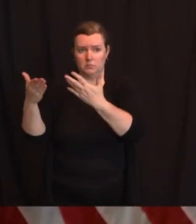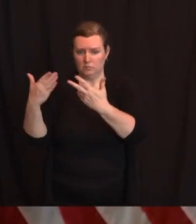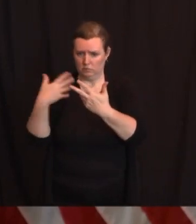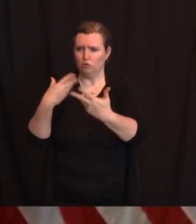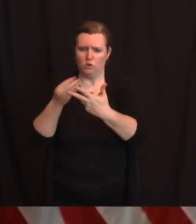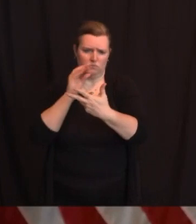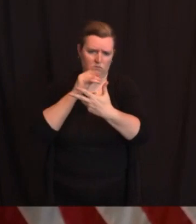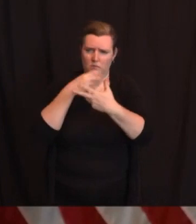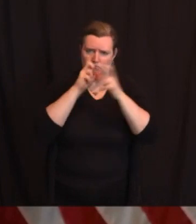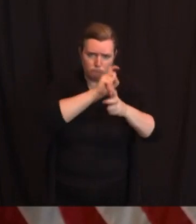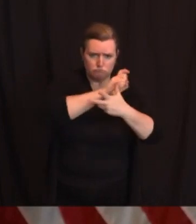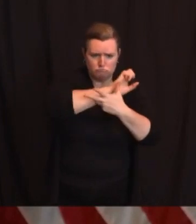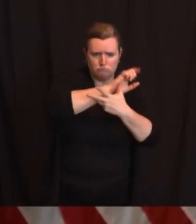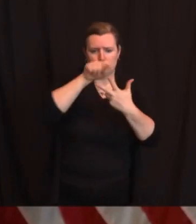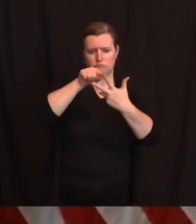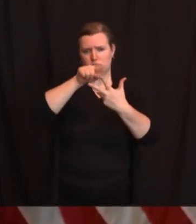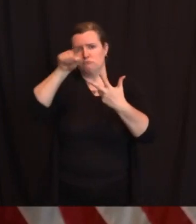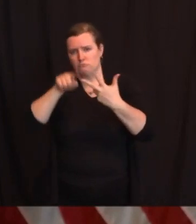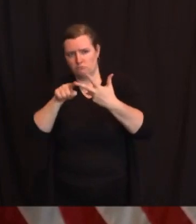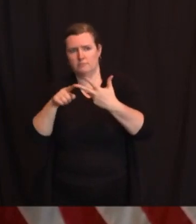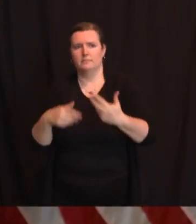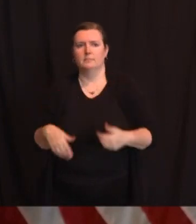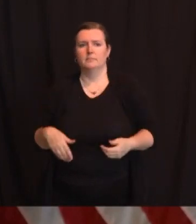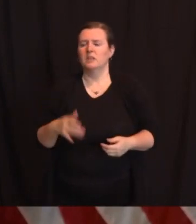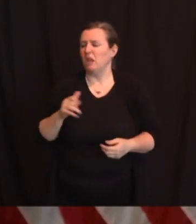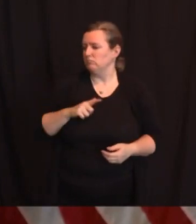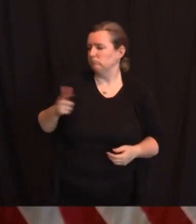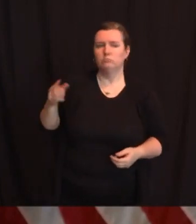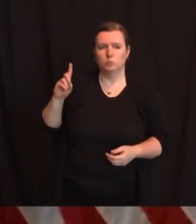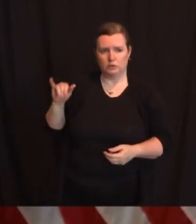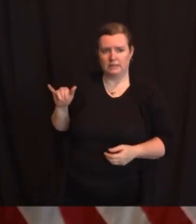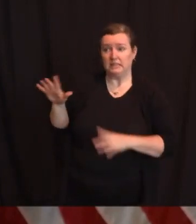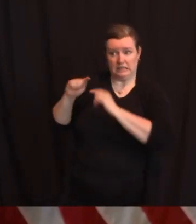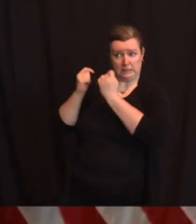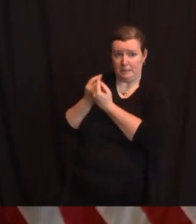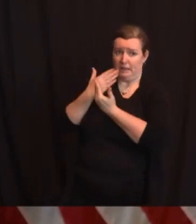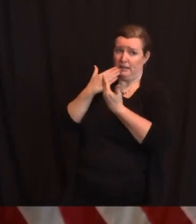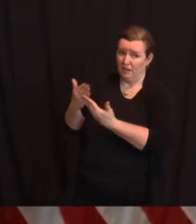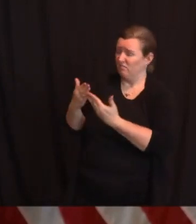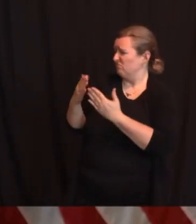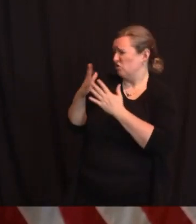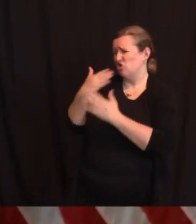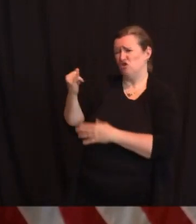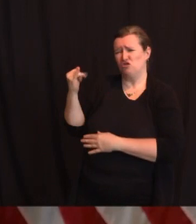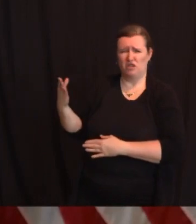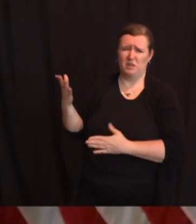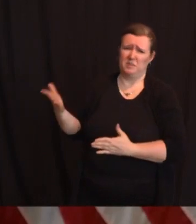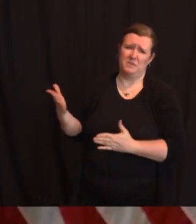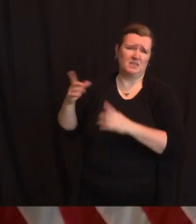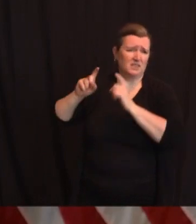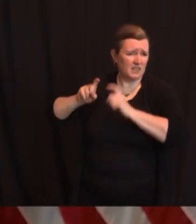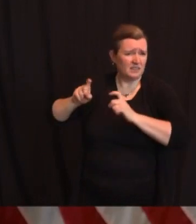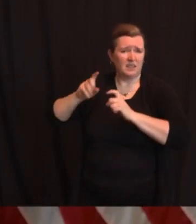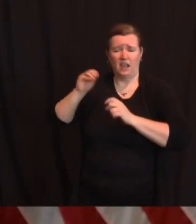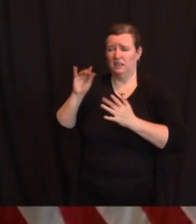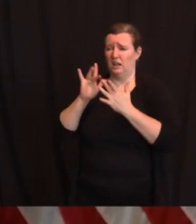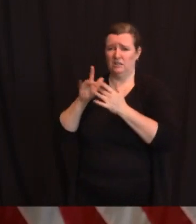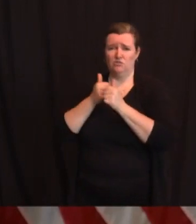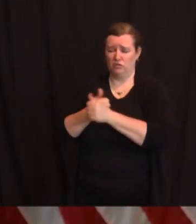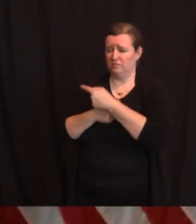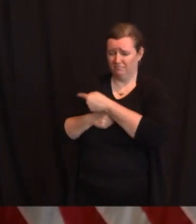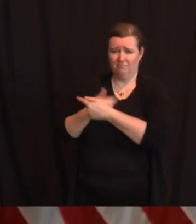team a huge shout out on both that and contact tracing. So that's one. Number two, the weather's getting pretty